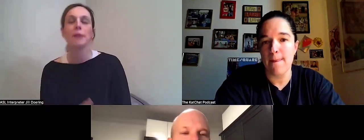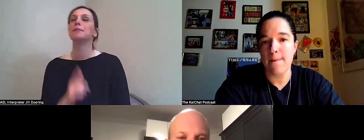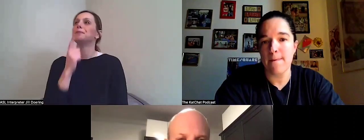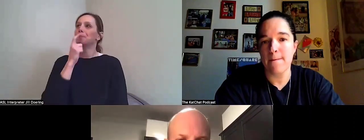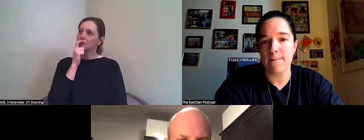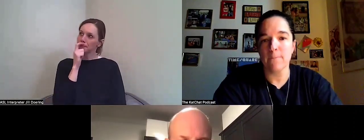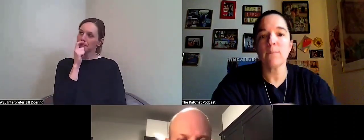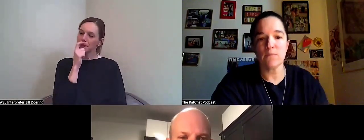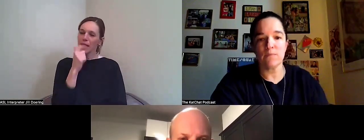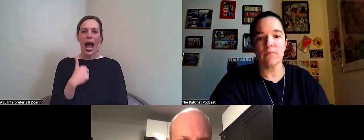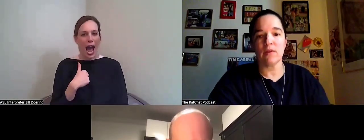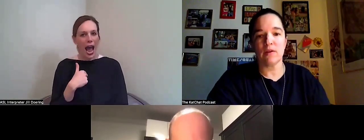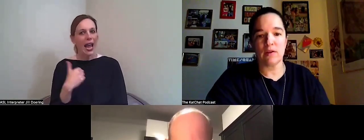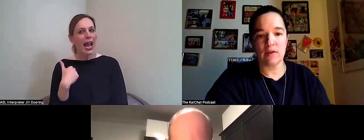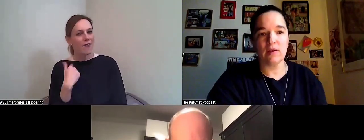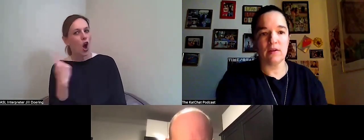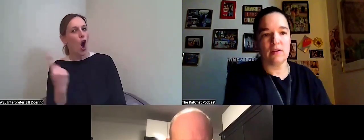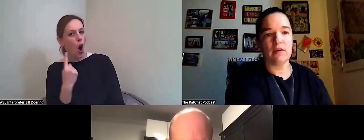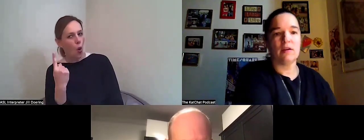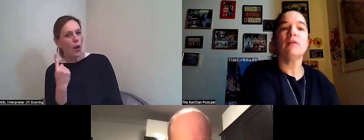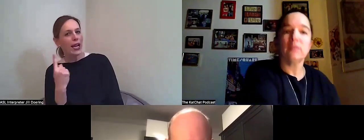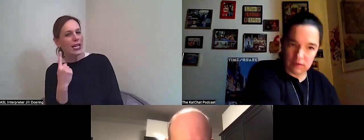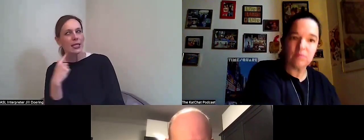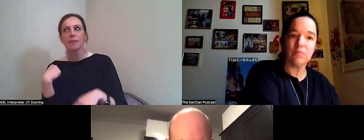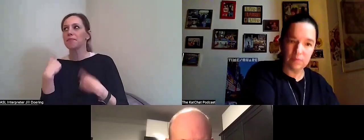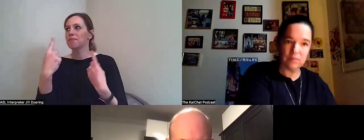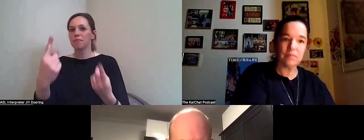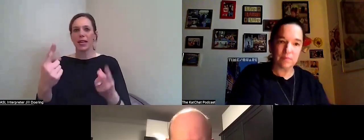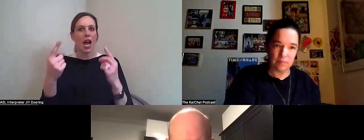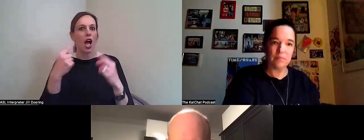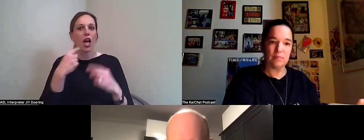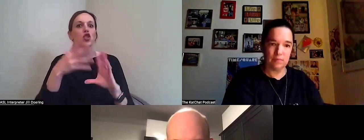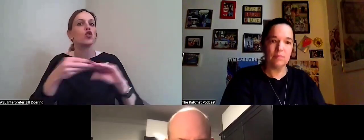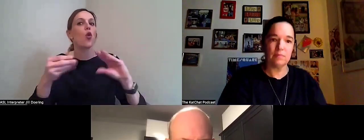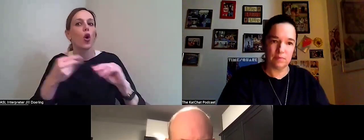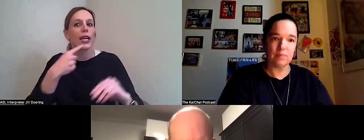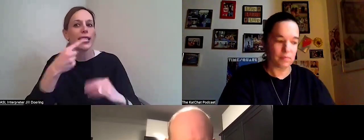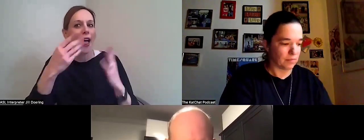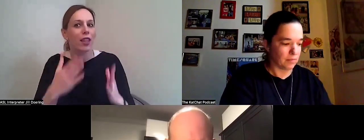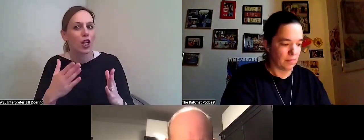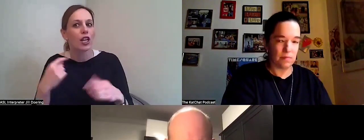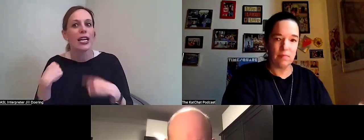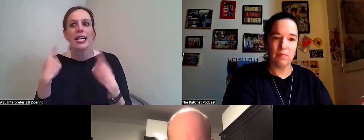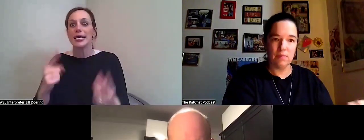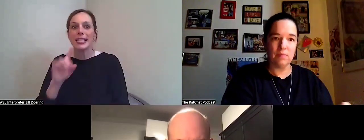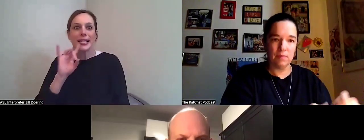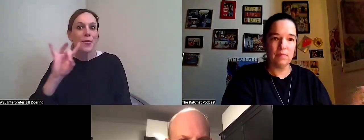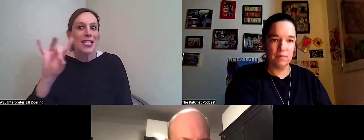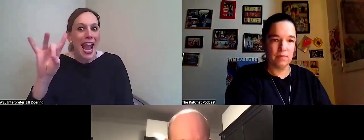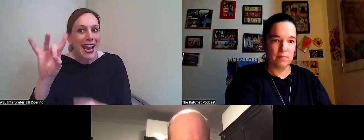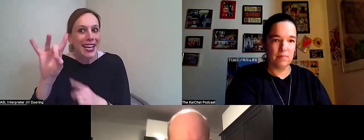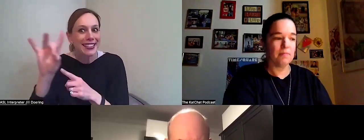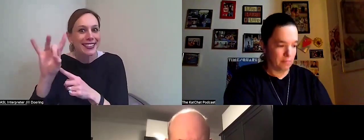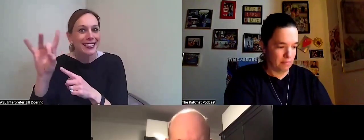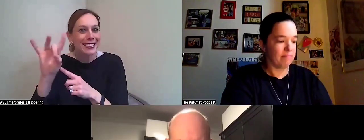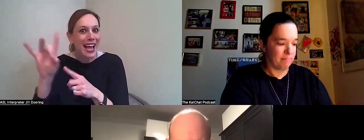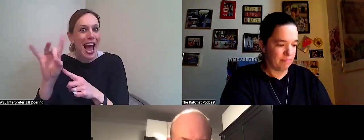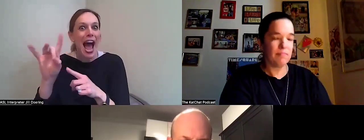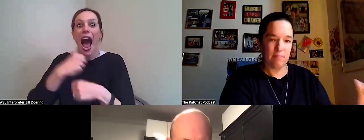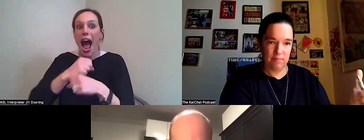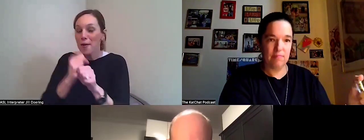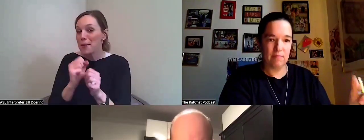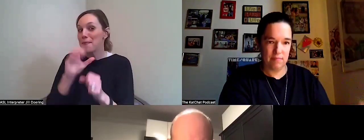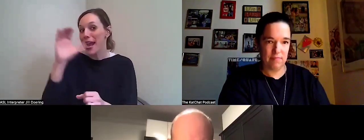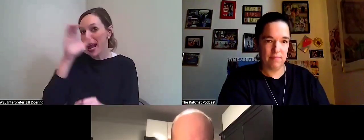I've always been a storyteller. Ever since I was 8 years old, I would make comic books and I